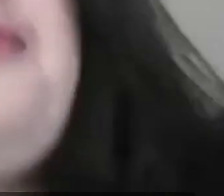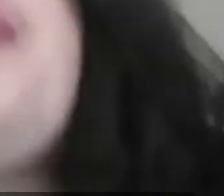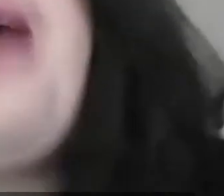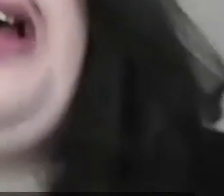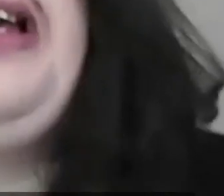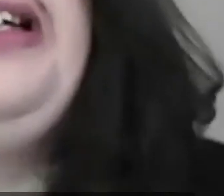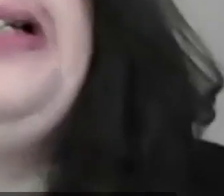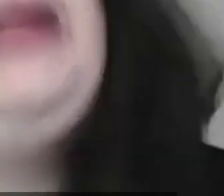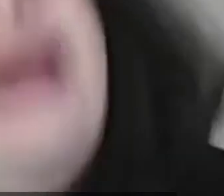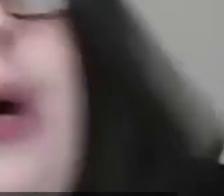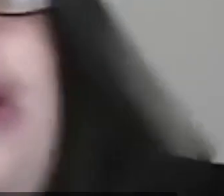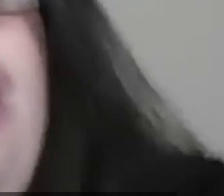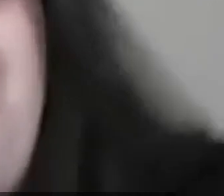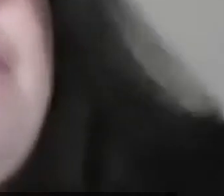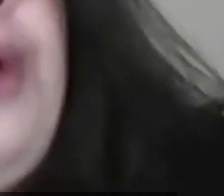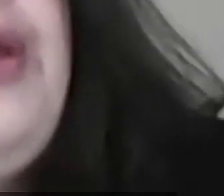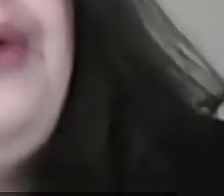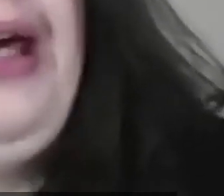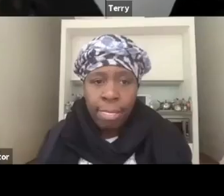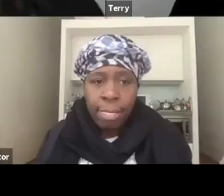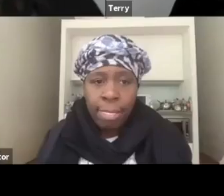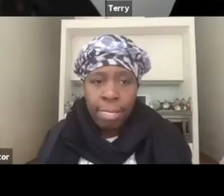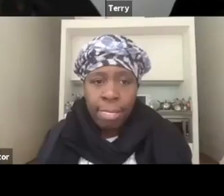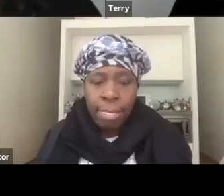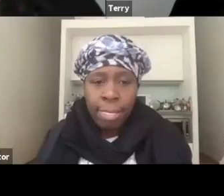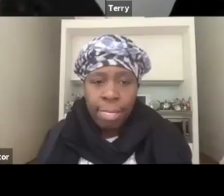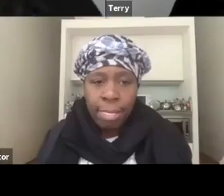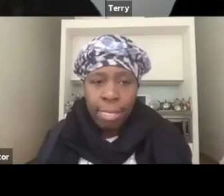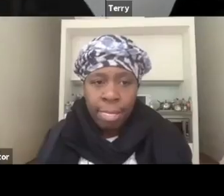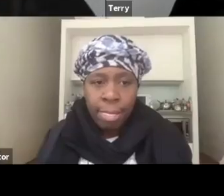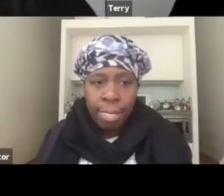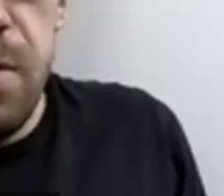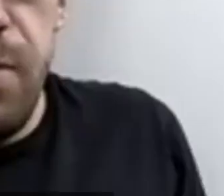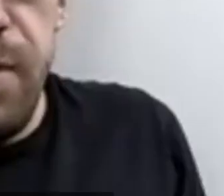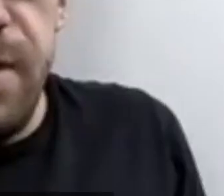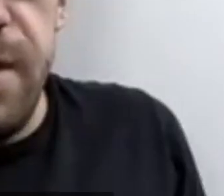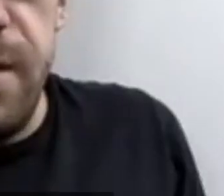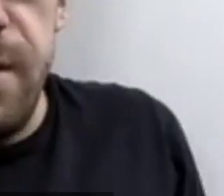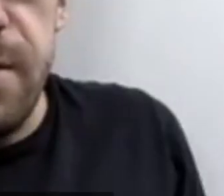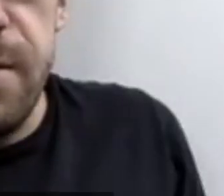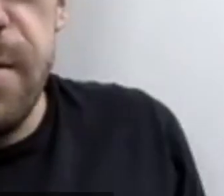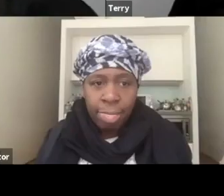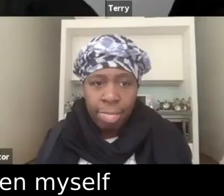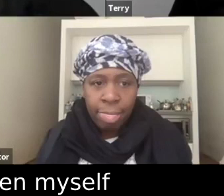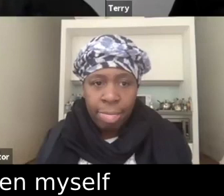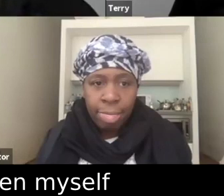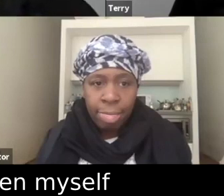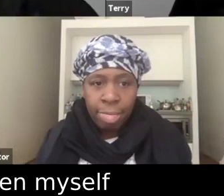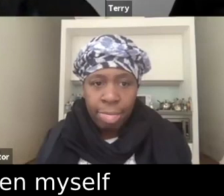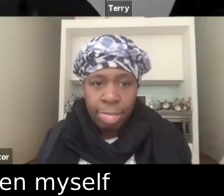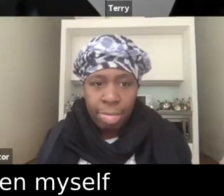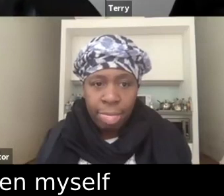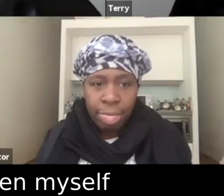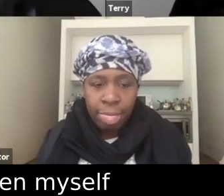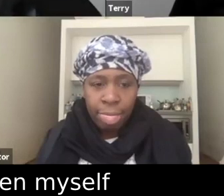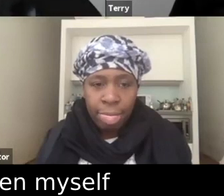me a wink. Then a whole lot more than a wink. If you get me. Yeah, we really get it, Alexis. I've always seen myself